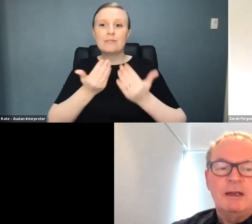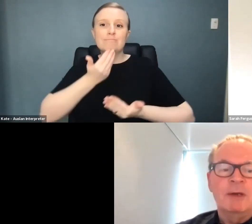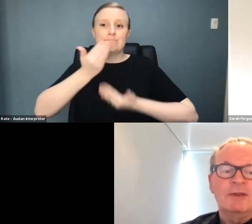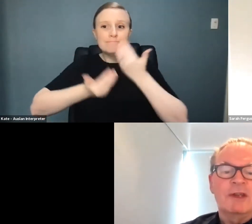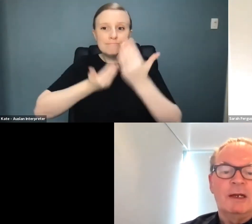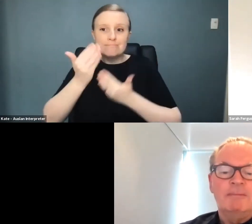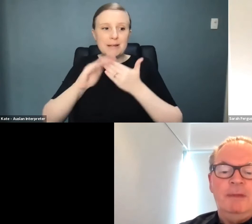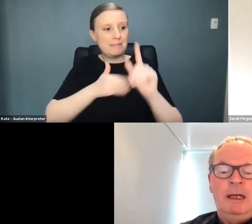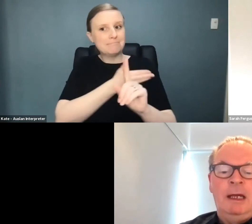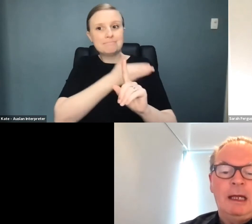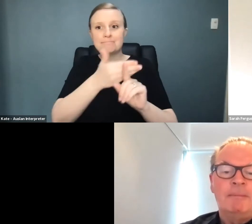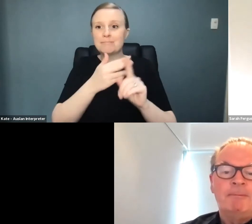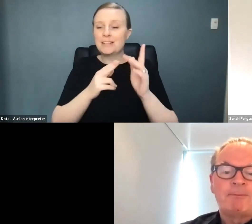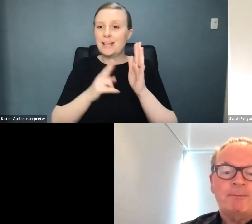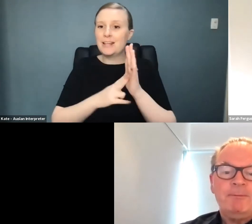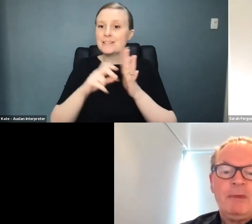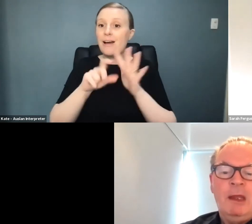Thank you very much, Sarah.